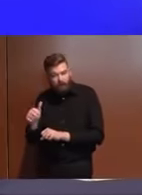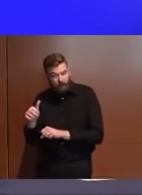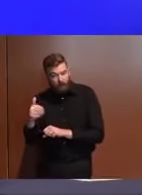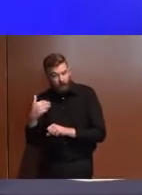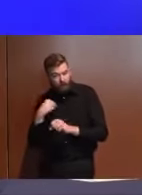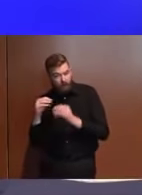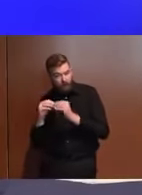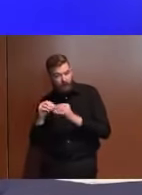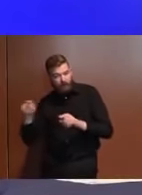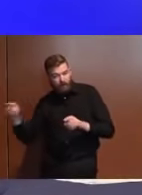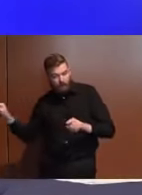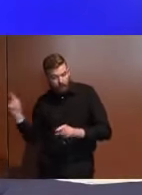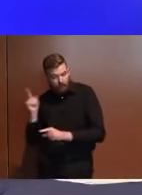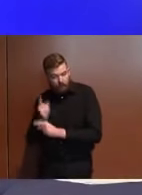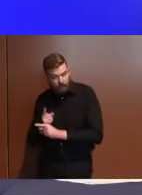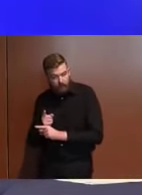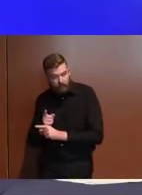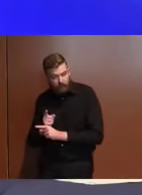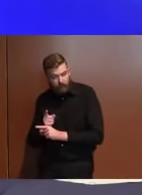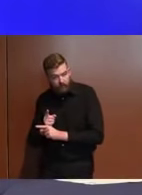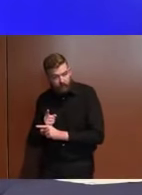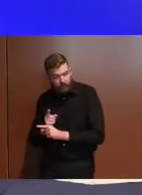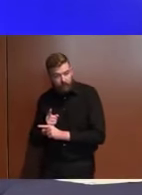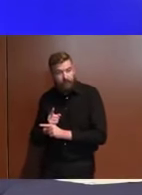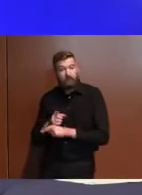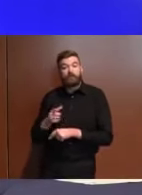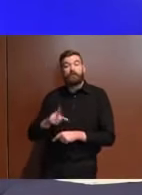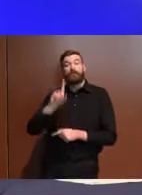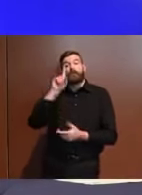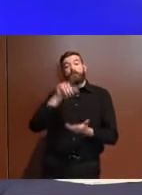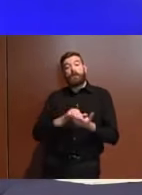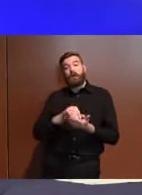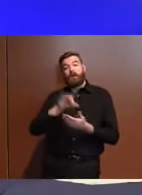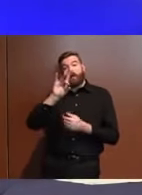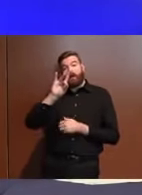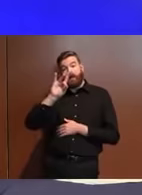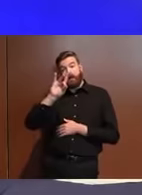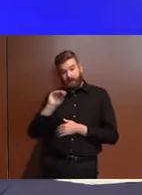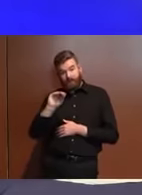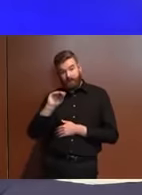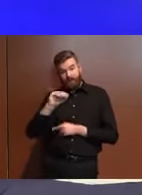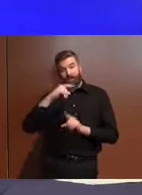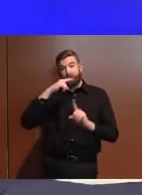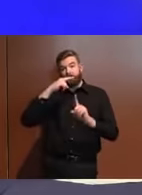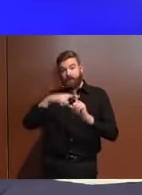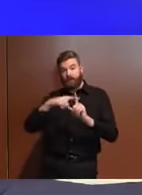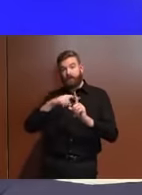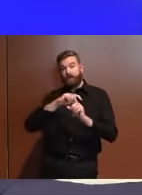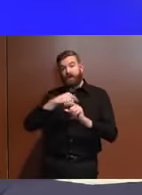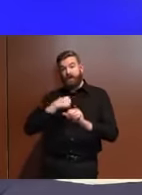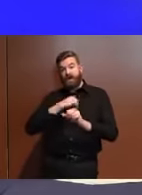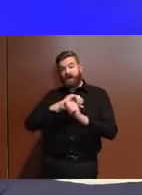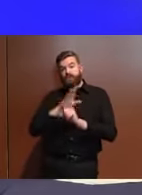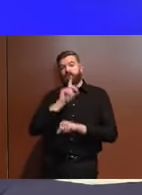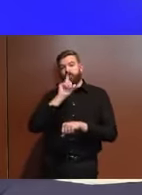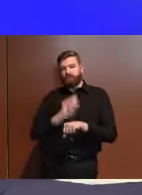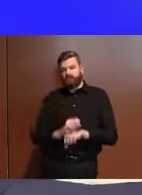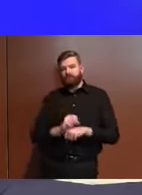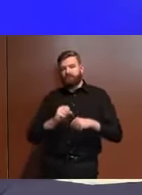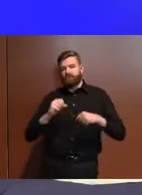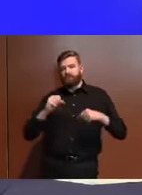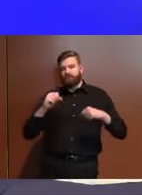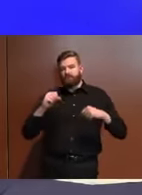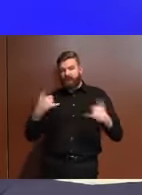other stuff. Yeah. 1,080 persons who have tested positive are in a hospital bed as of last night or yesterday afternoon? As of